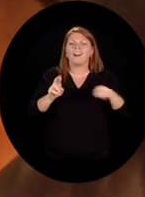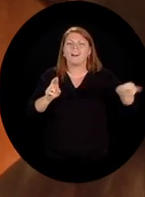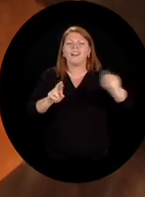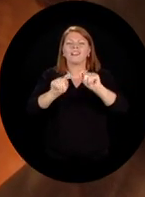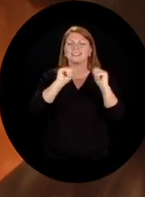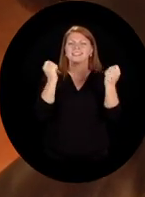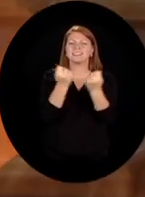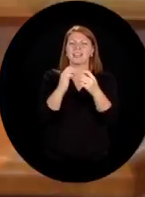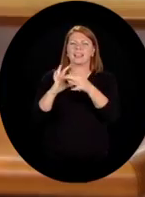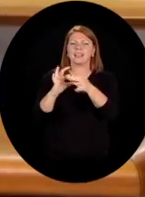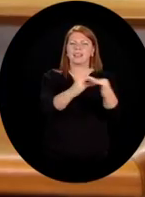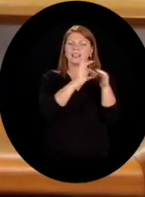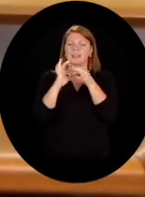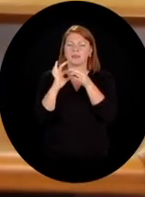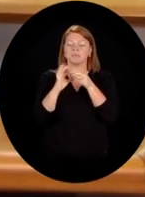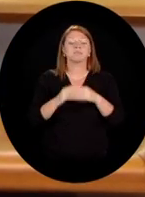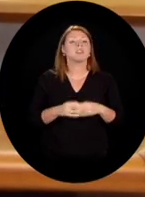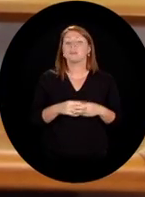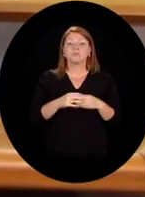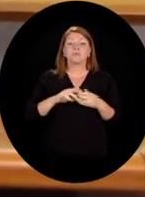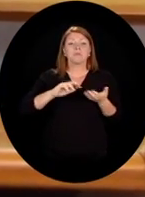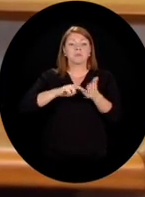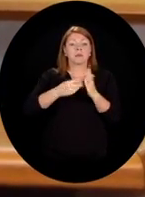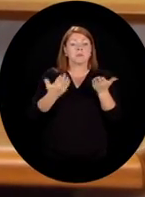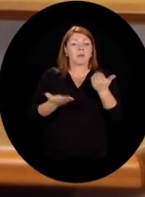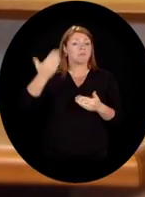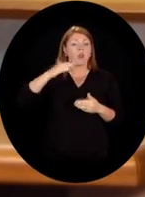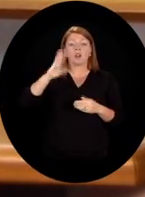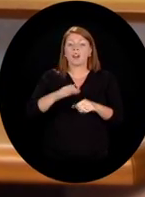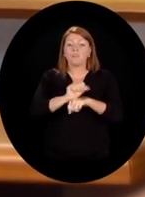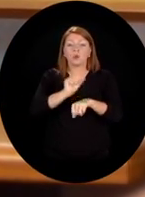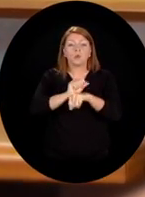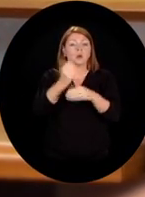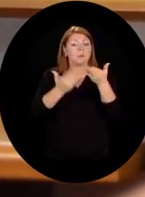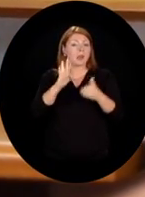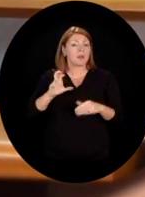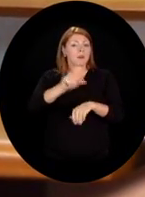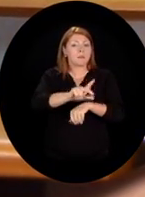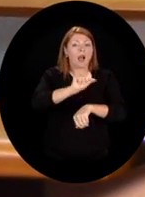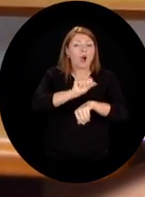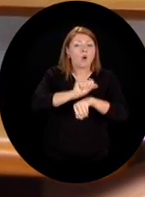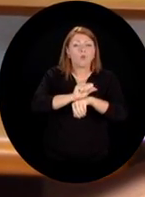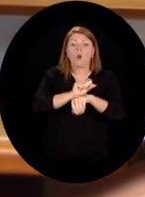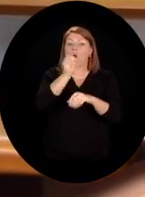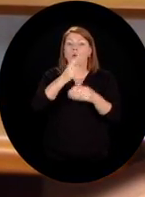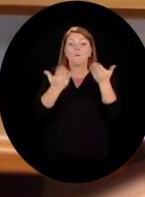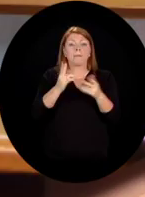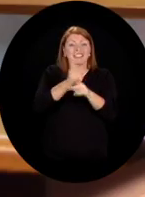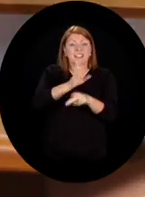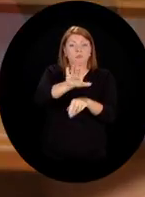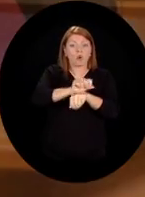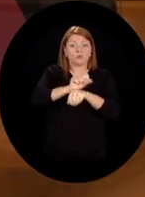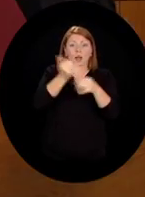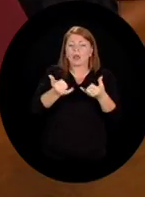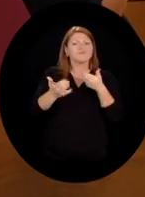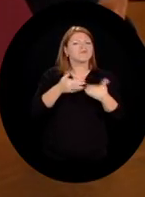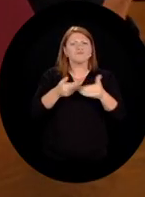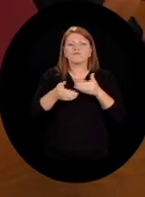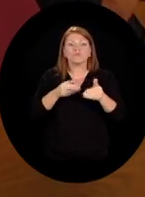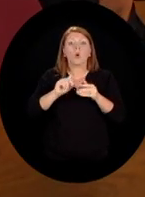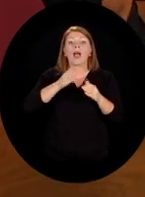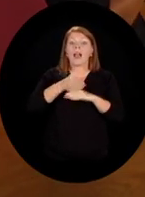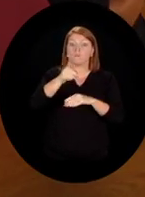you're a partnership. It doesn't matter if you've never worked, if you're returning to the workforce, or trying to stay in your current job. Once